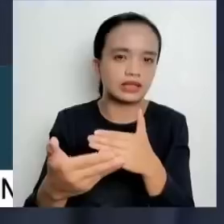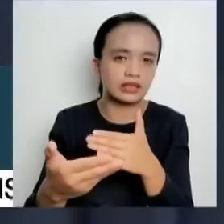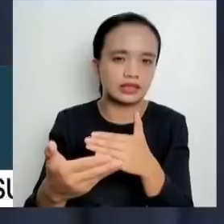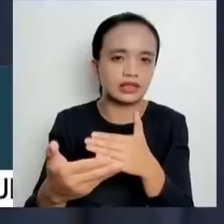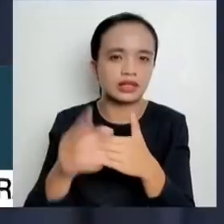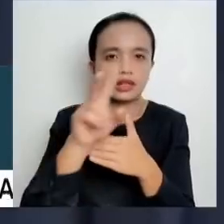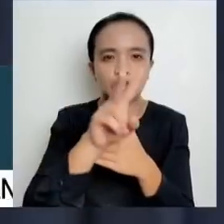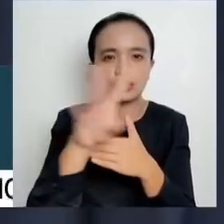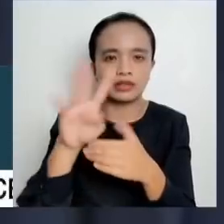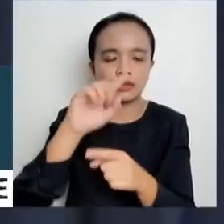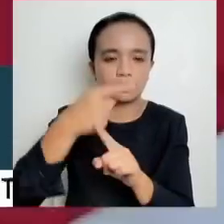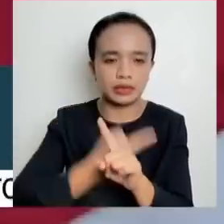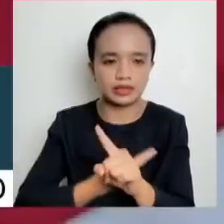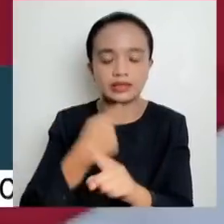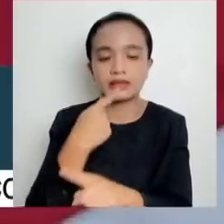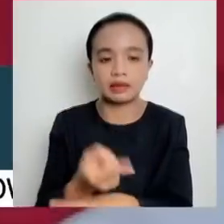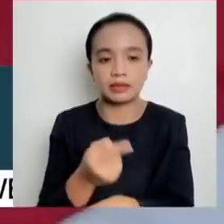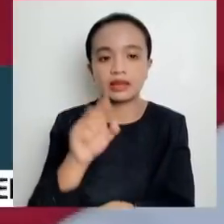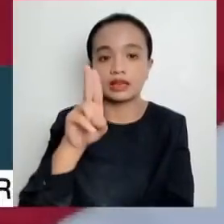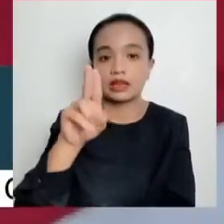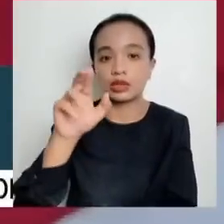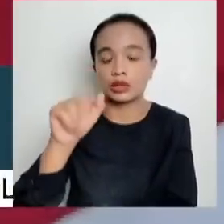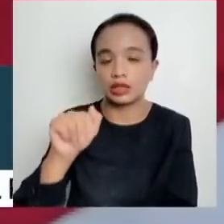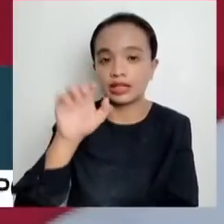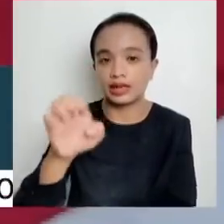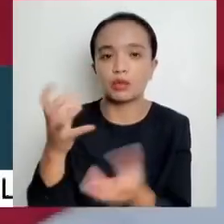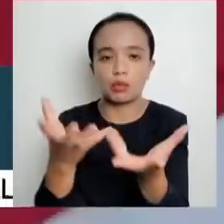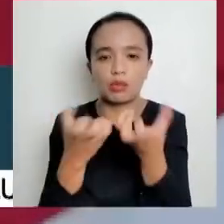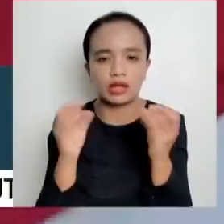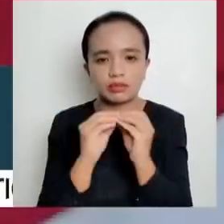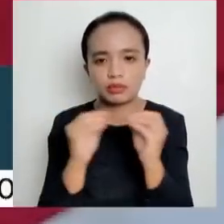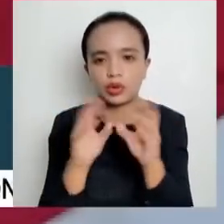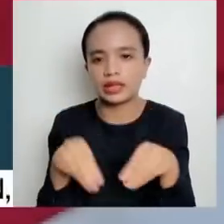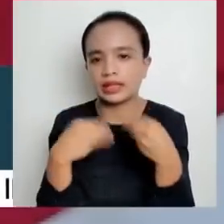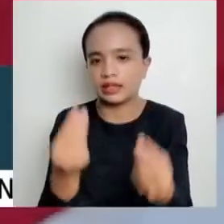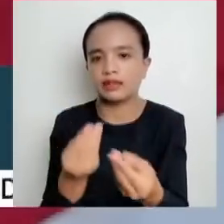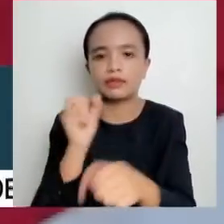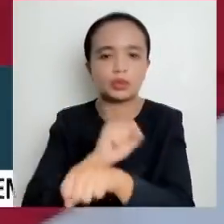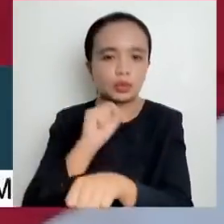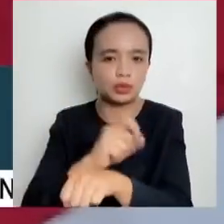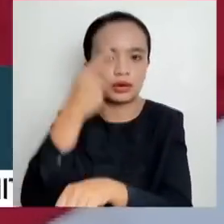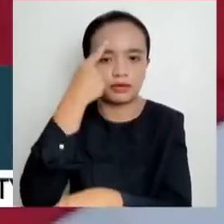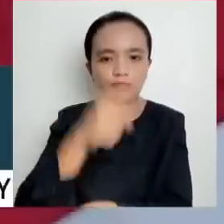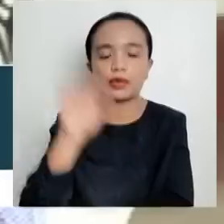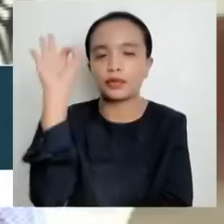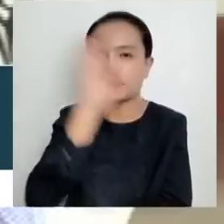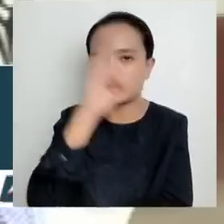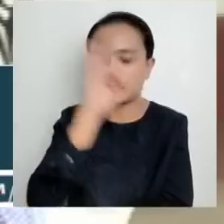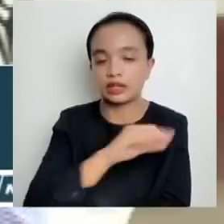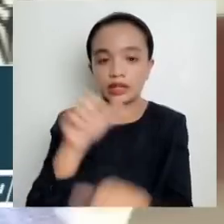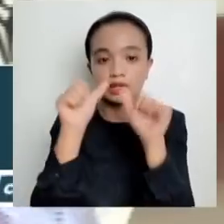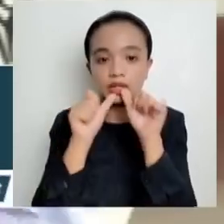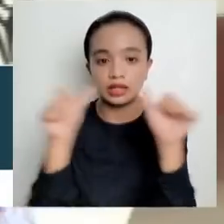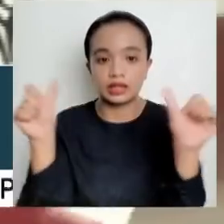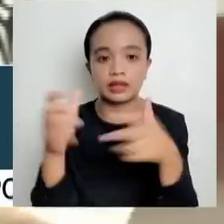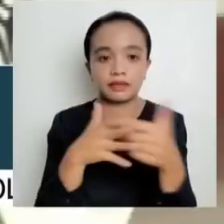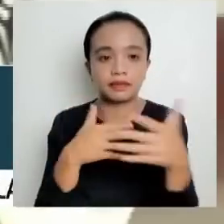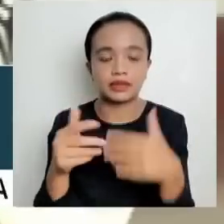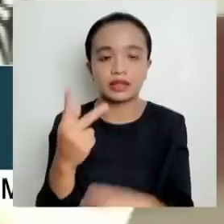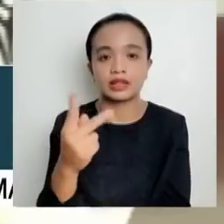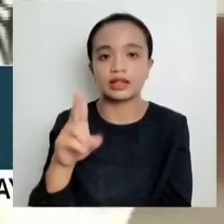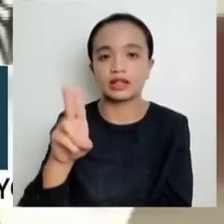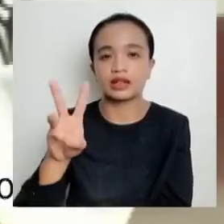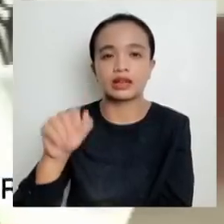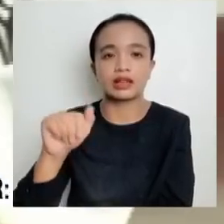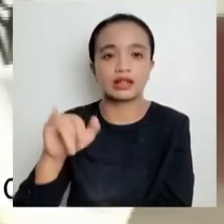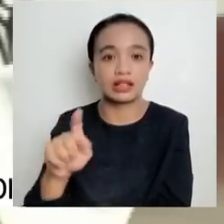United Arab Emirates also wants to offer more jobs for Filipinos. The announcements come amid Kuwait's entry ban on